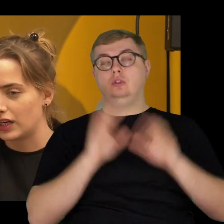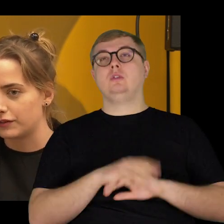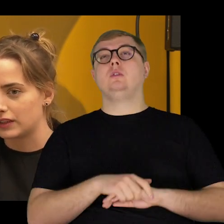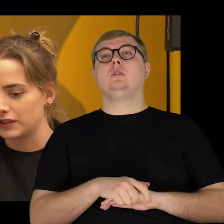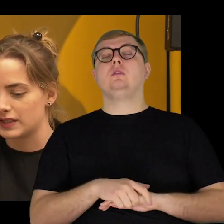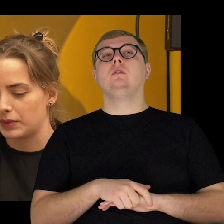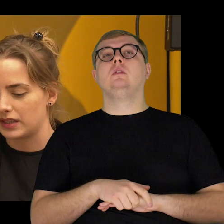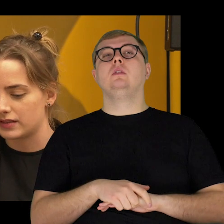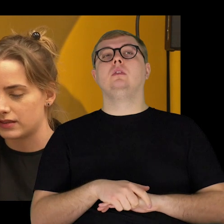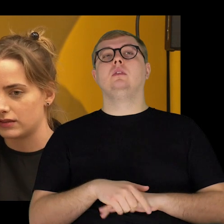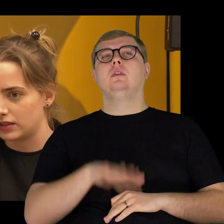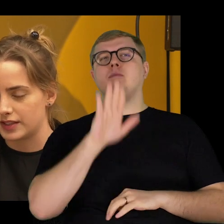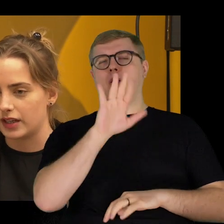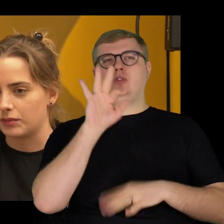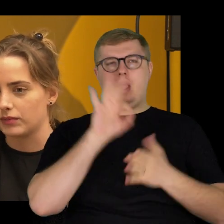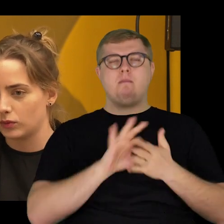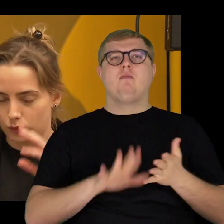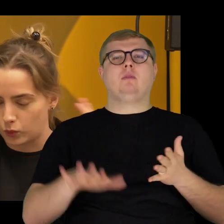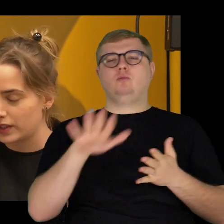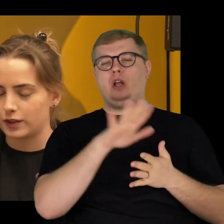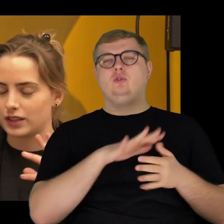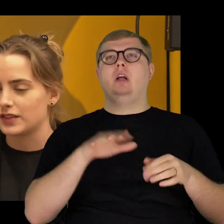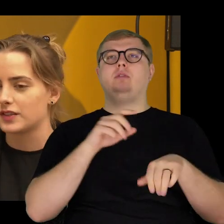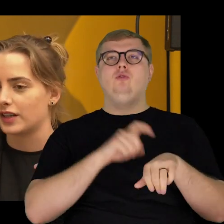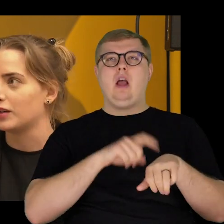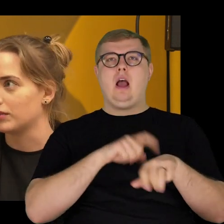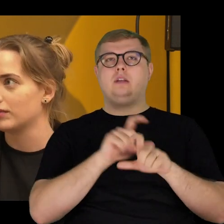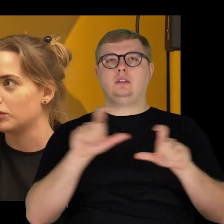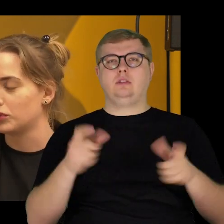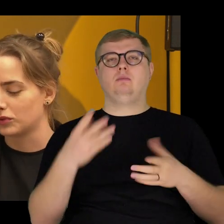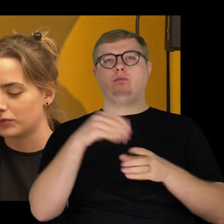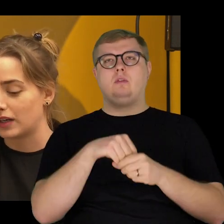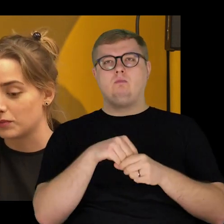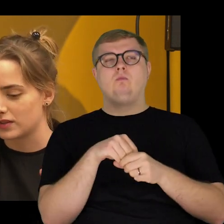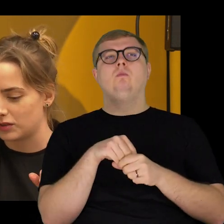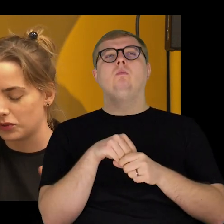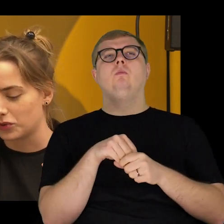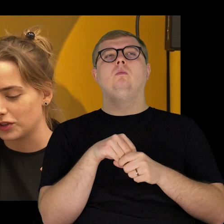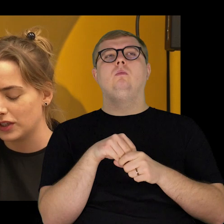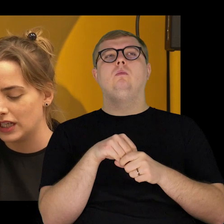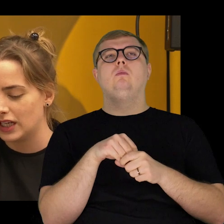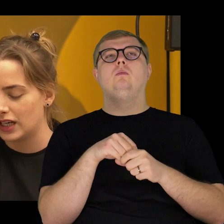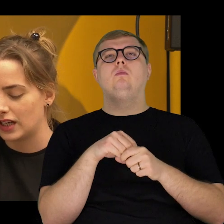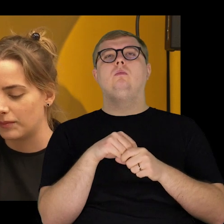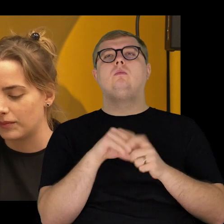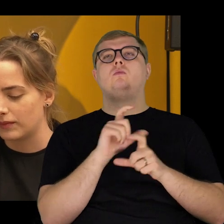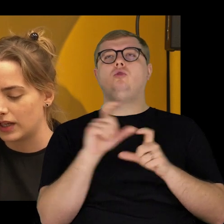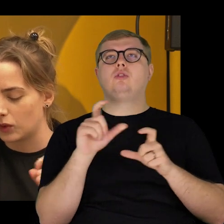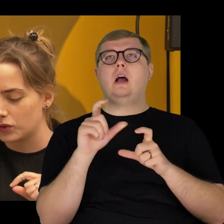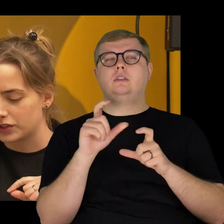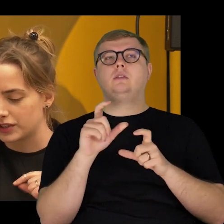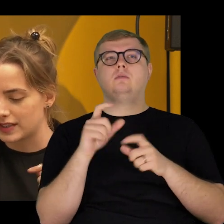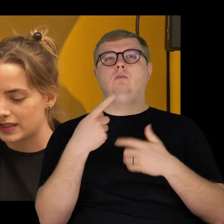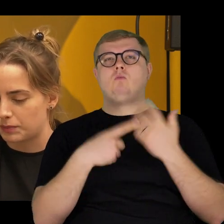you have a given space in time with its times in plural, and